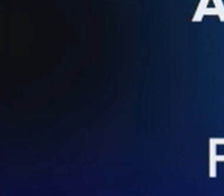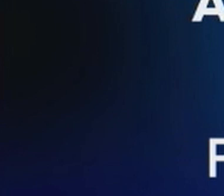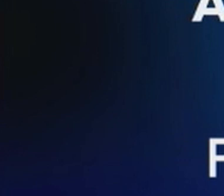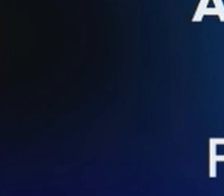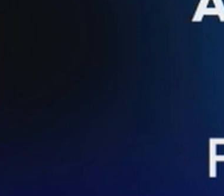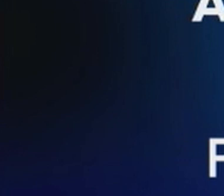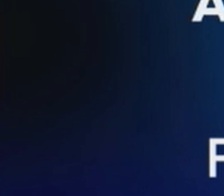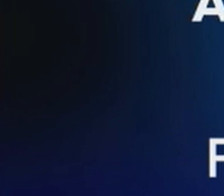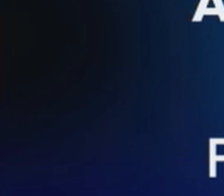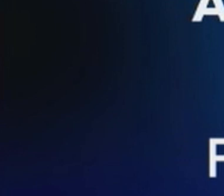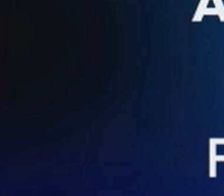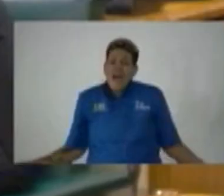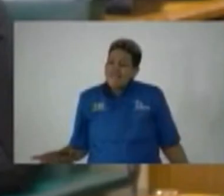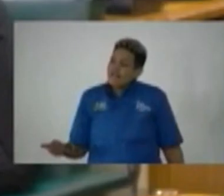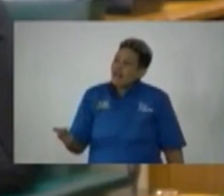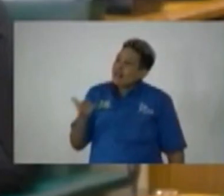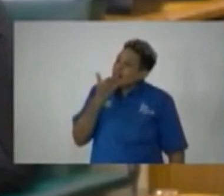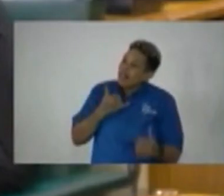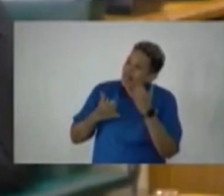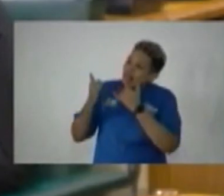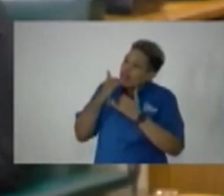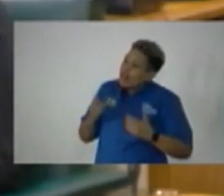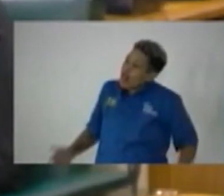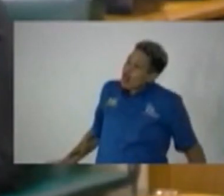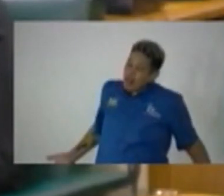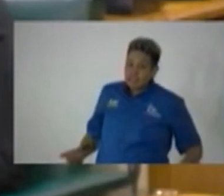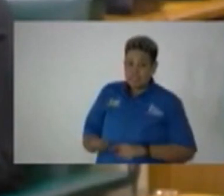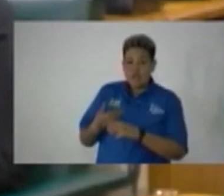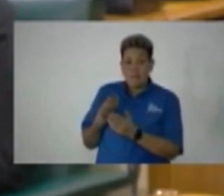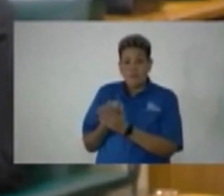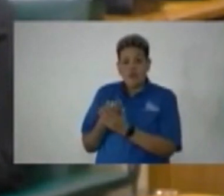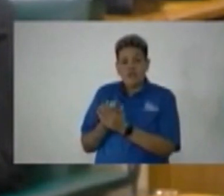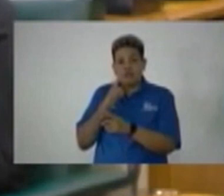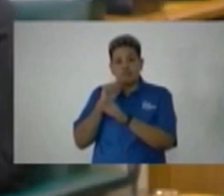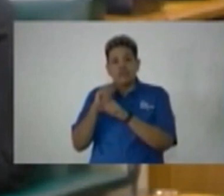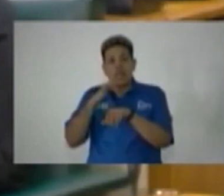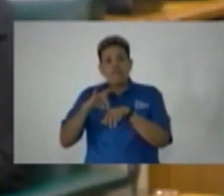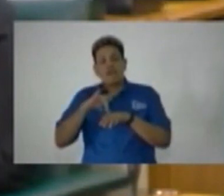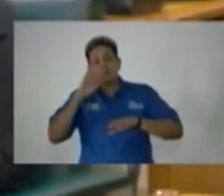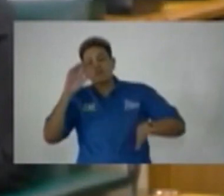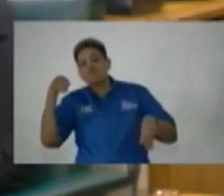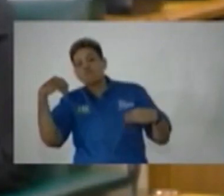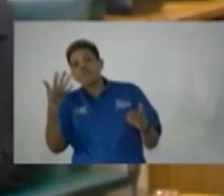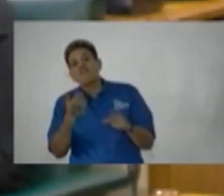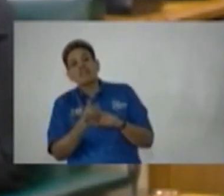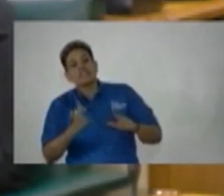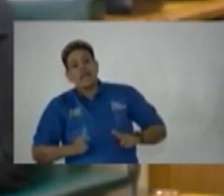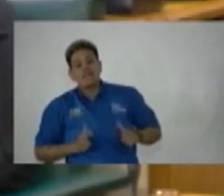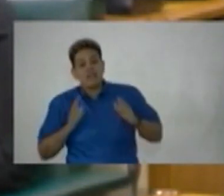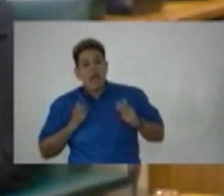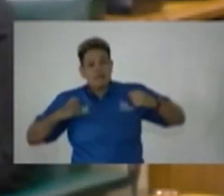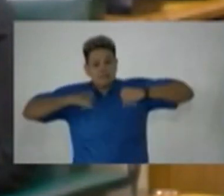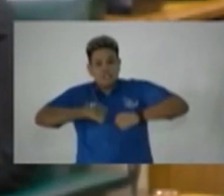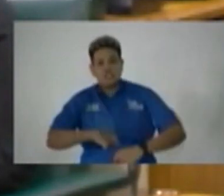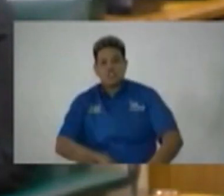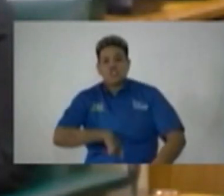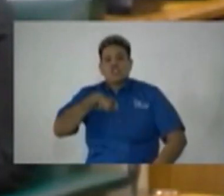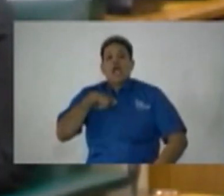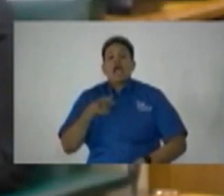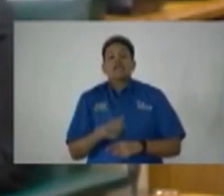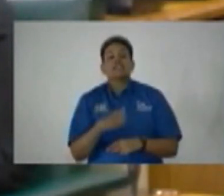$120,000 each to buy fishing gear. We're going to make a grant available to provide life jackets,